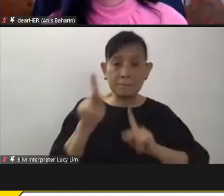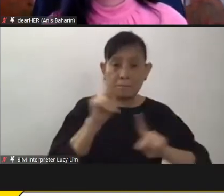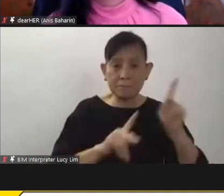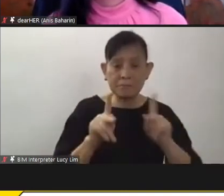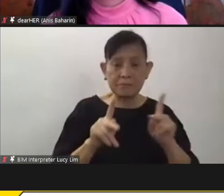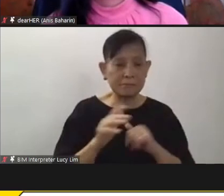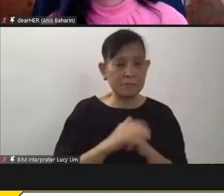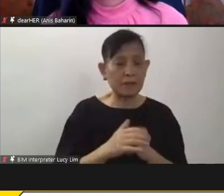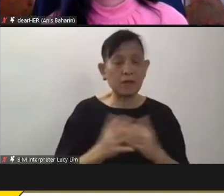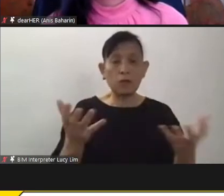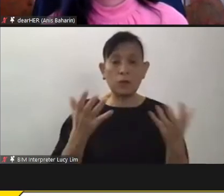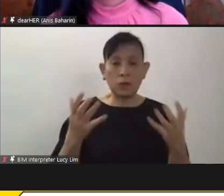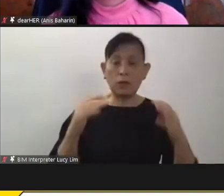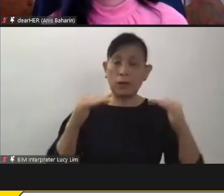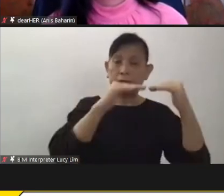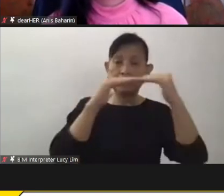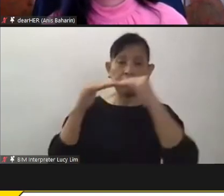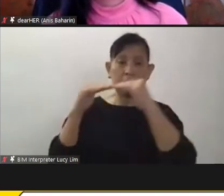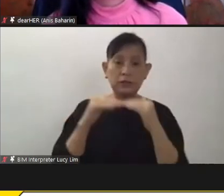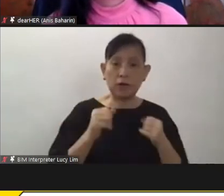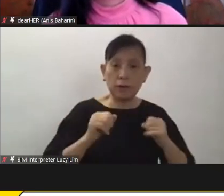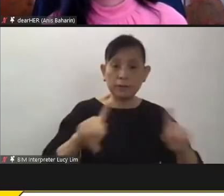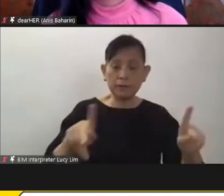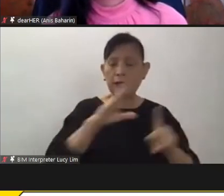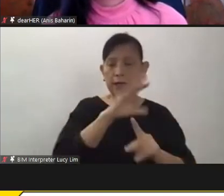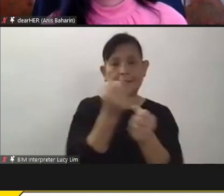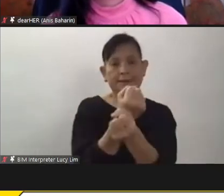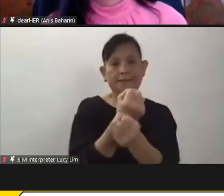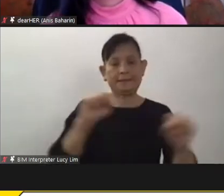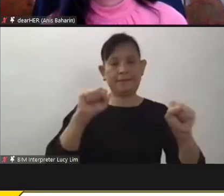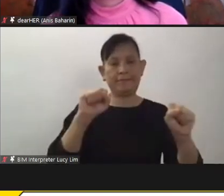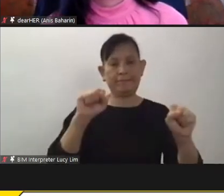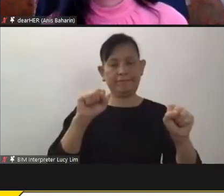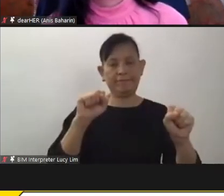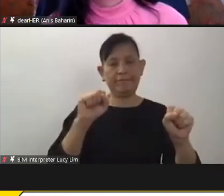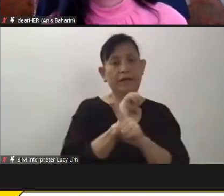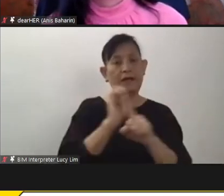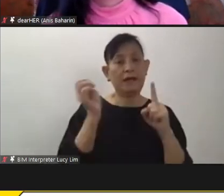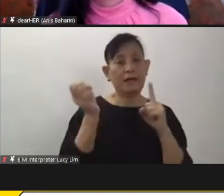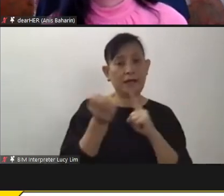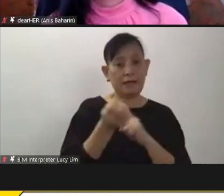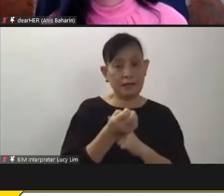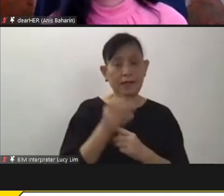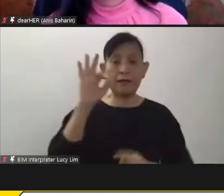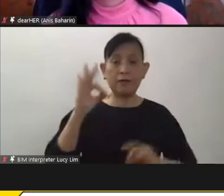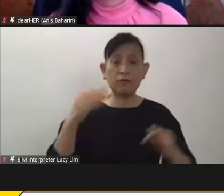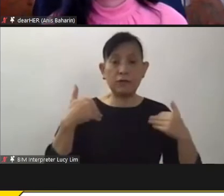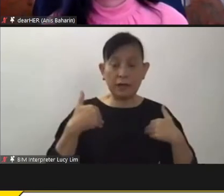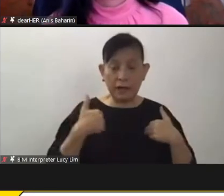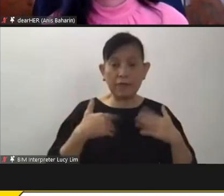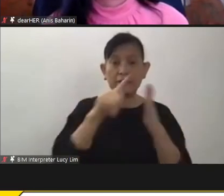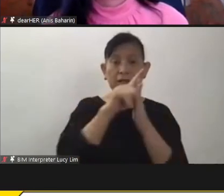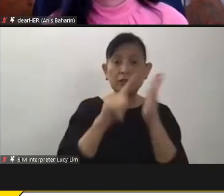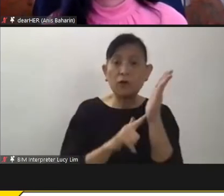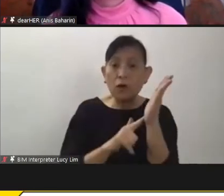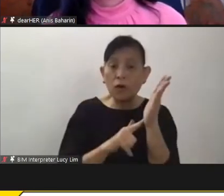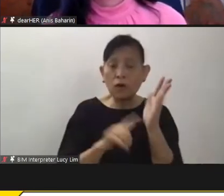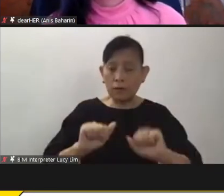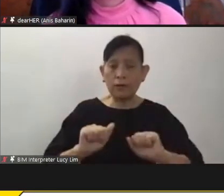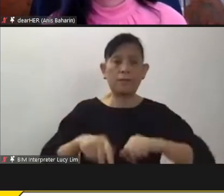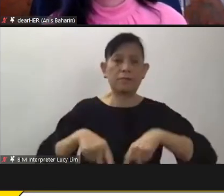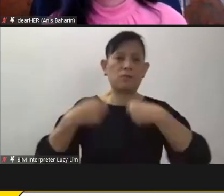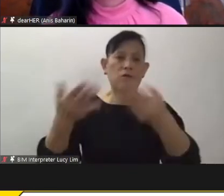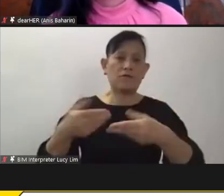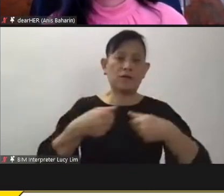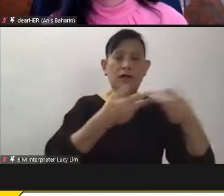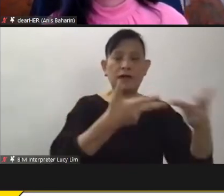we want equal opportunities and safer environments for these individuals. And if we have these laws enacted, maybe we can provide those things, and maybe it